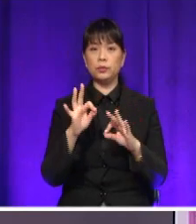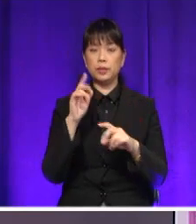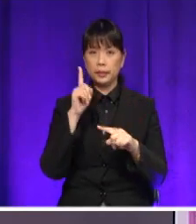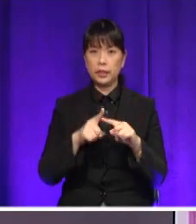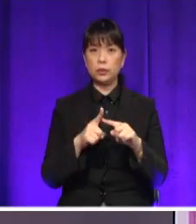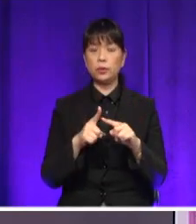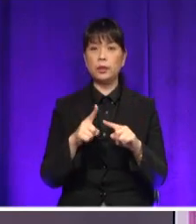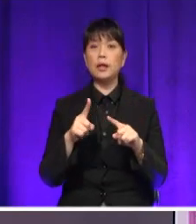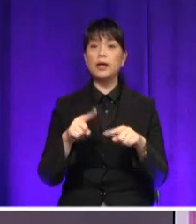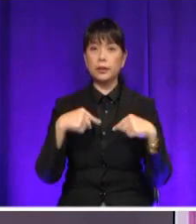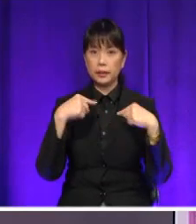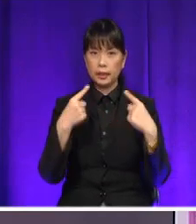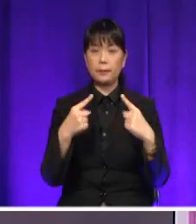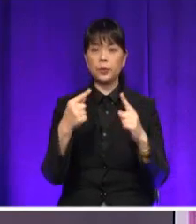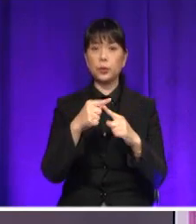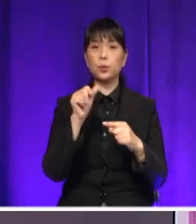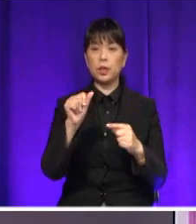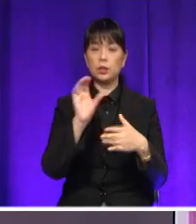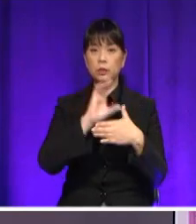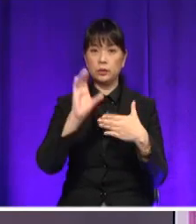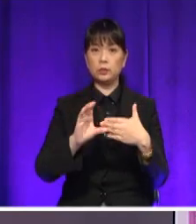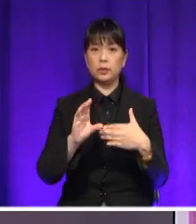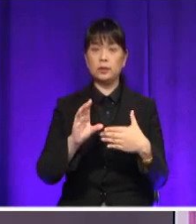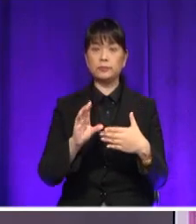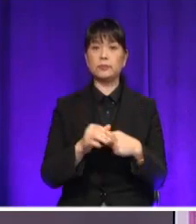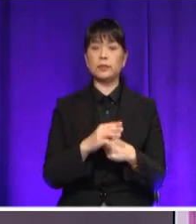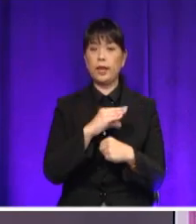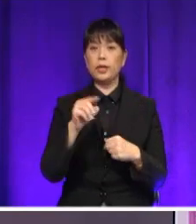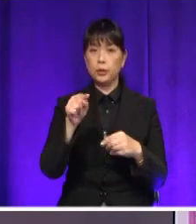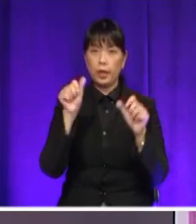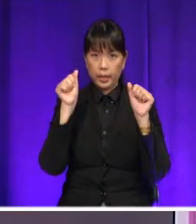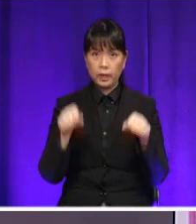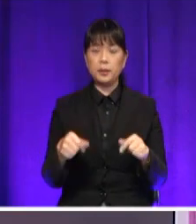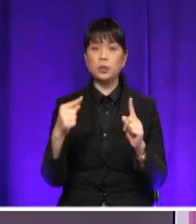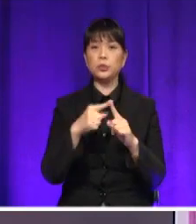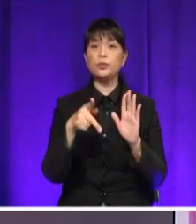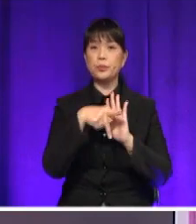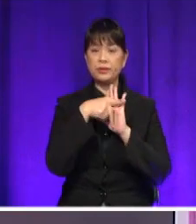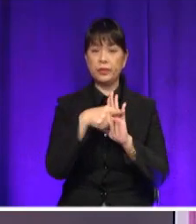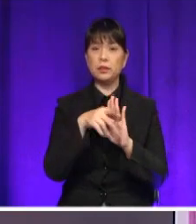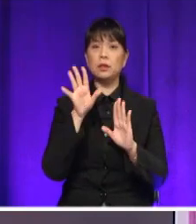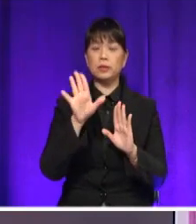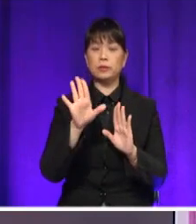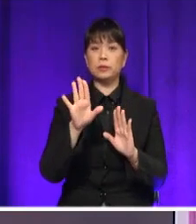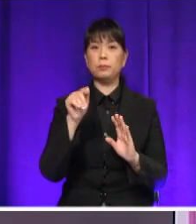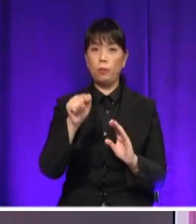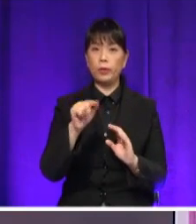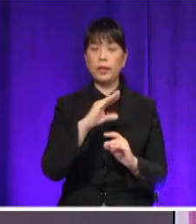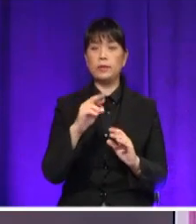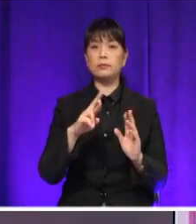to a conclusion, as long as you are able to present your points of view and respond to your